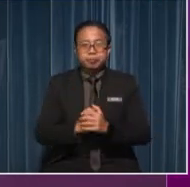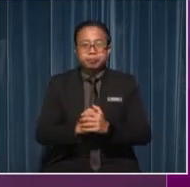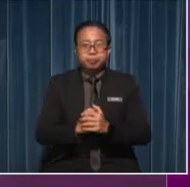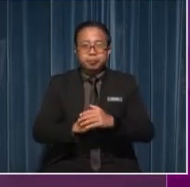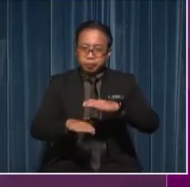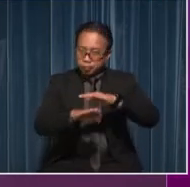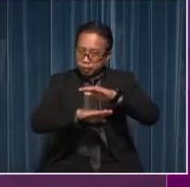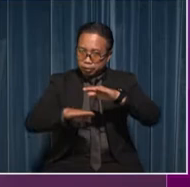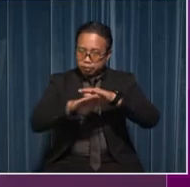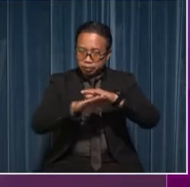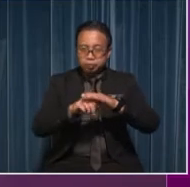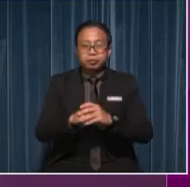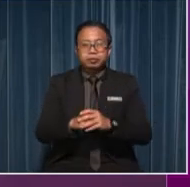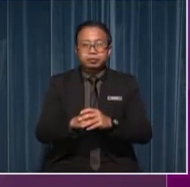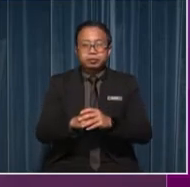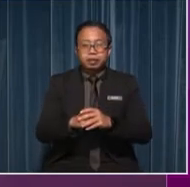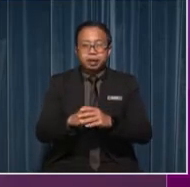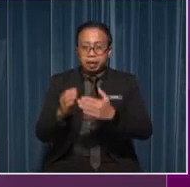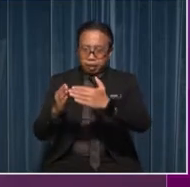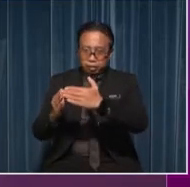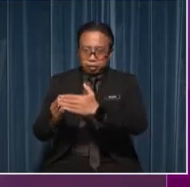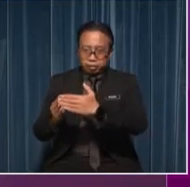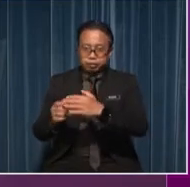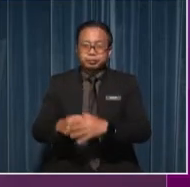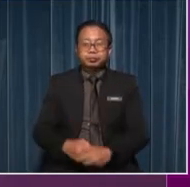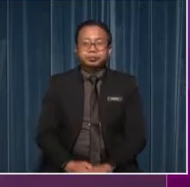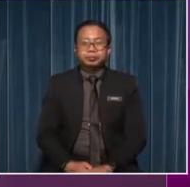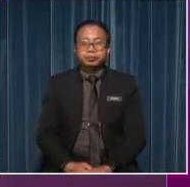base, vertices, and edges.